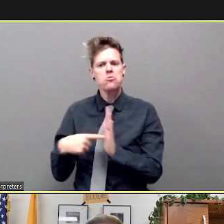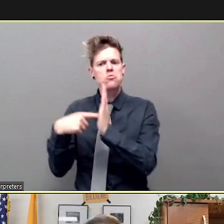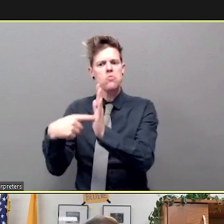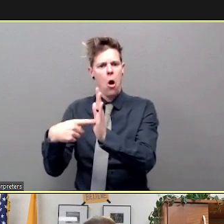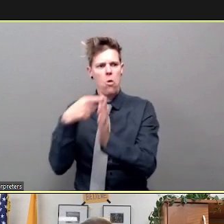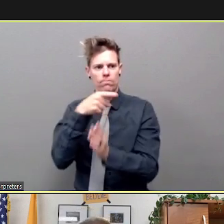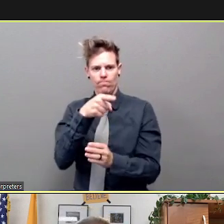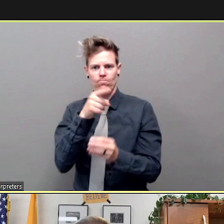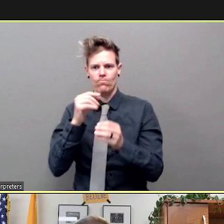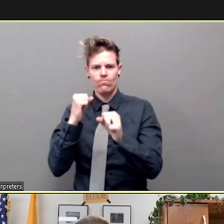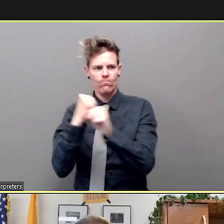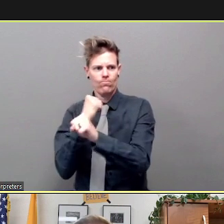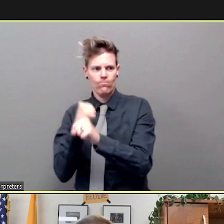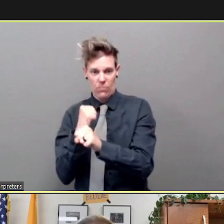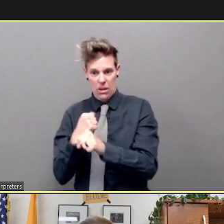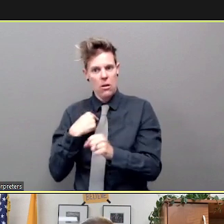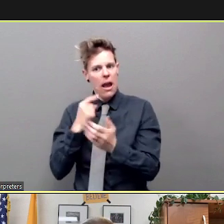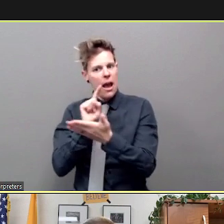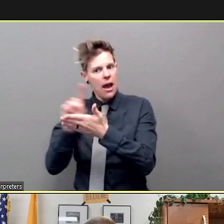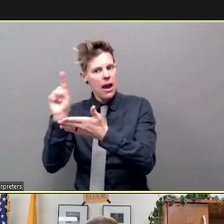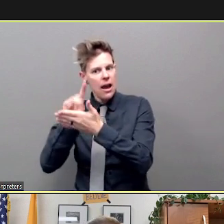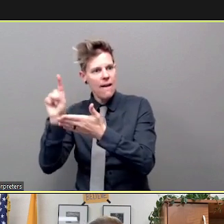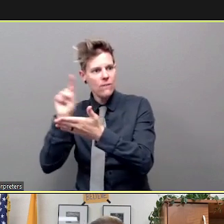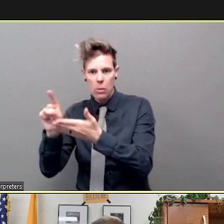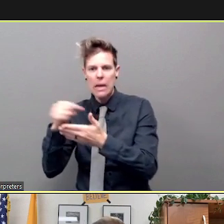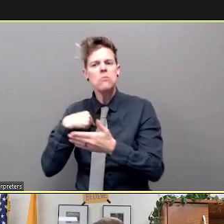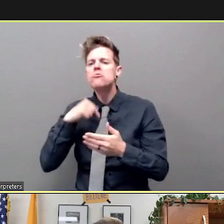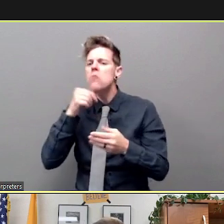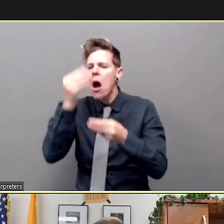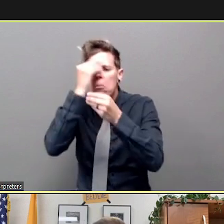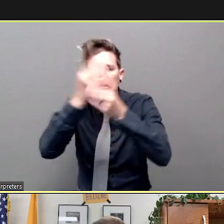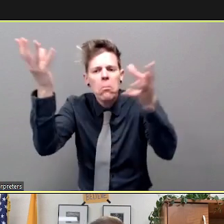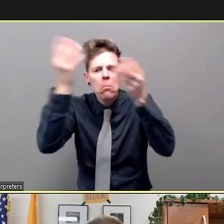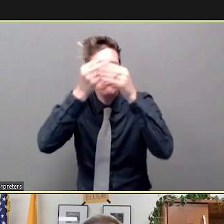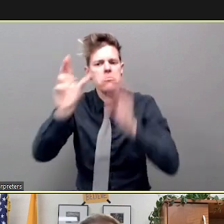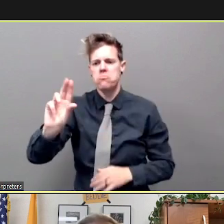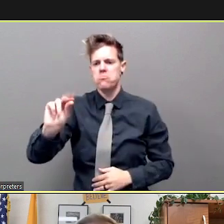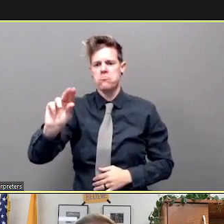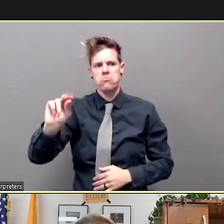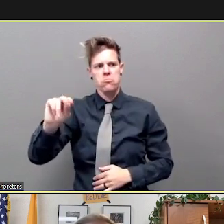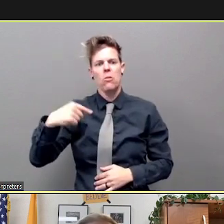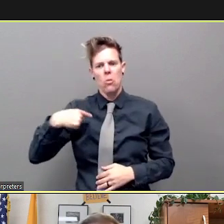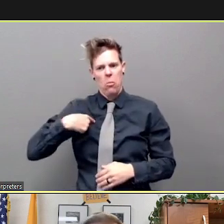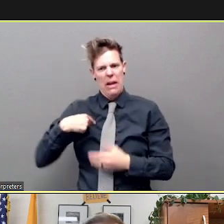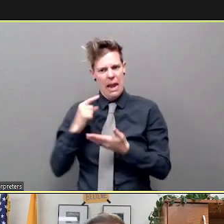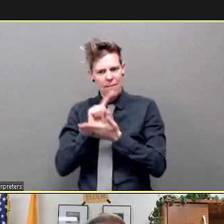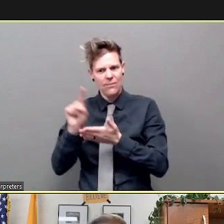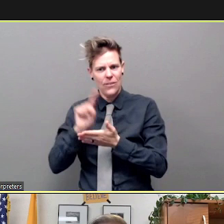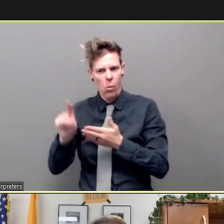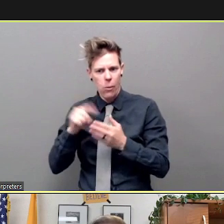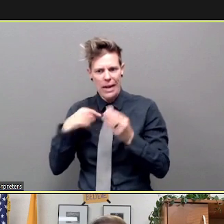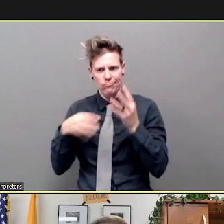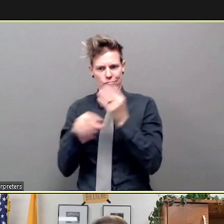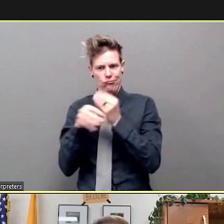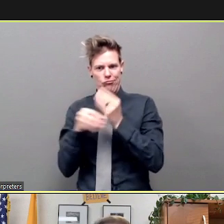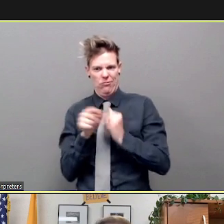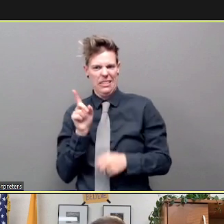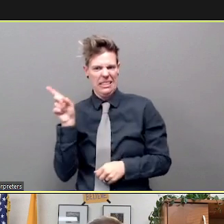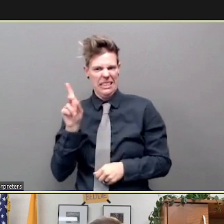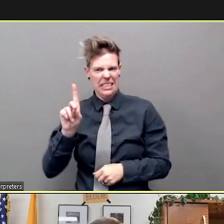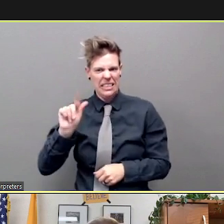week. We don't share it with you as much. And this is the number